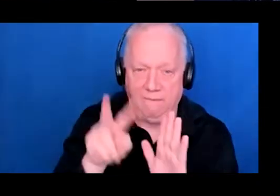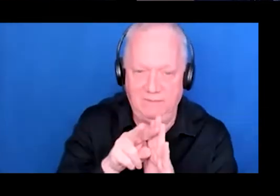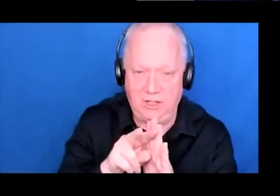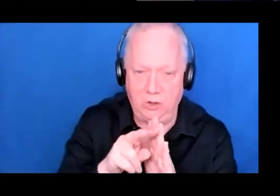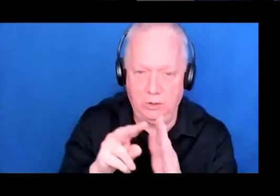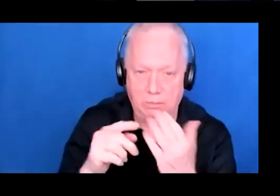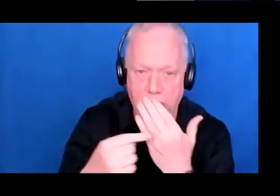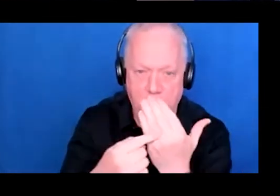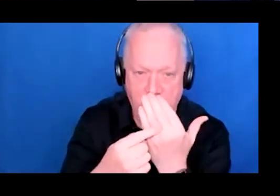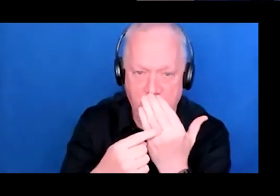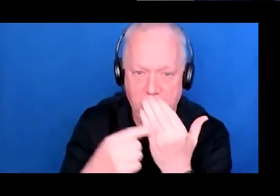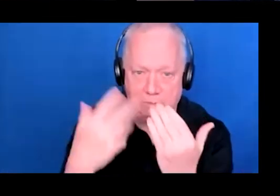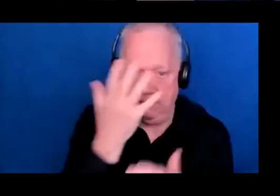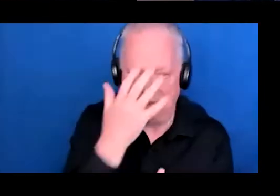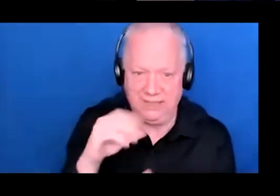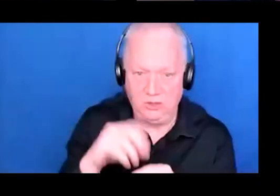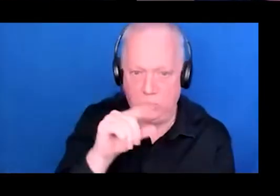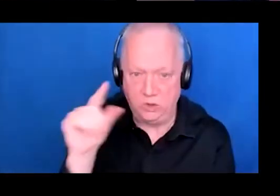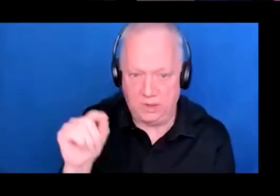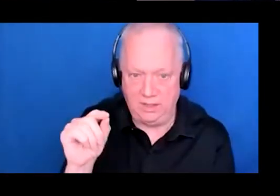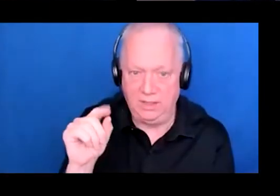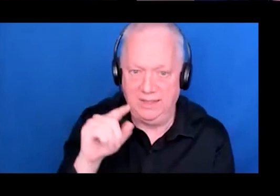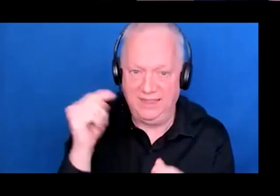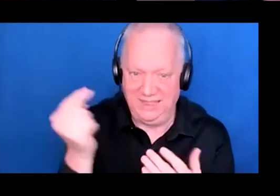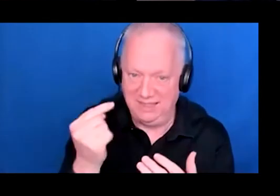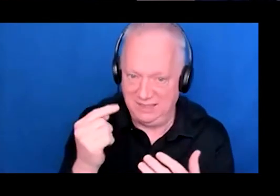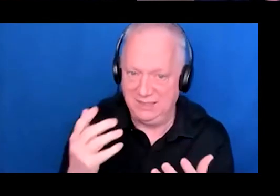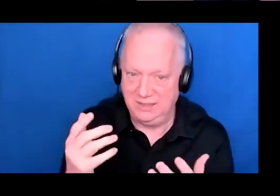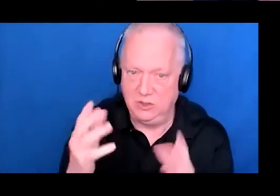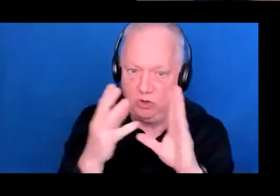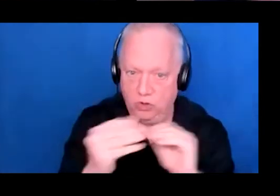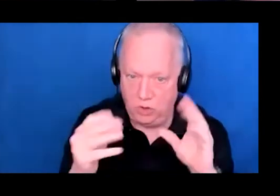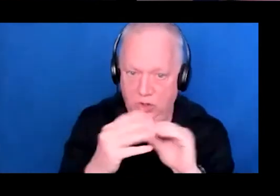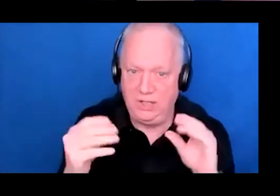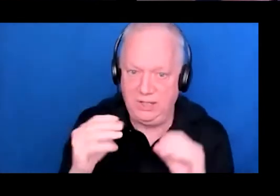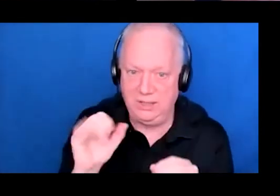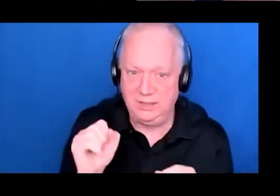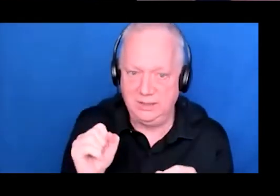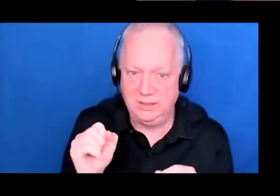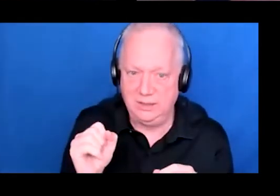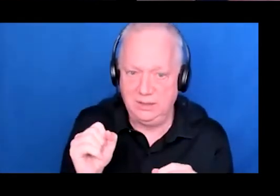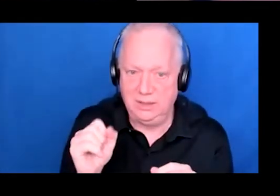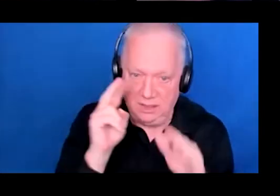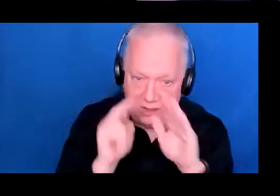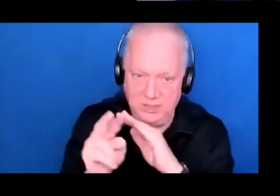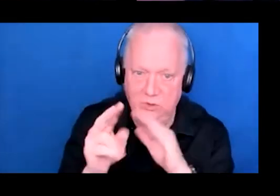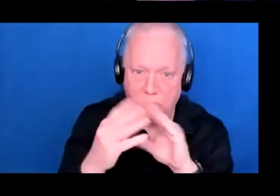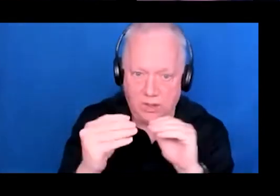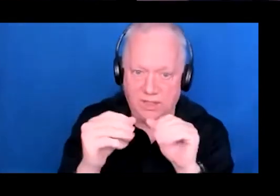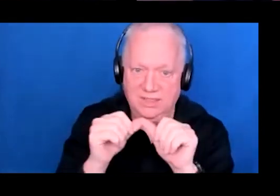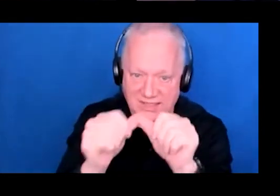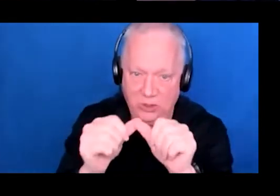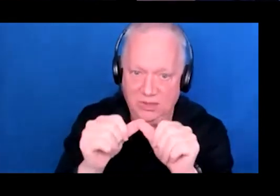in 2020, is to really show that this is the story is a glimpse into a story that's